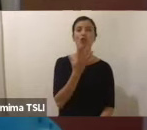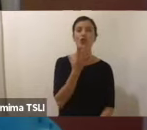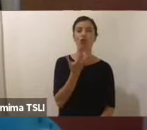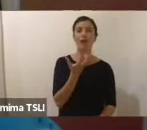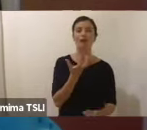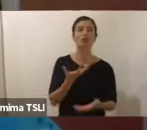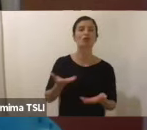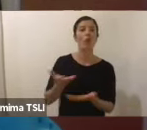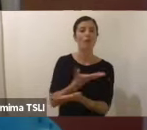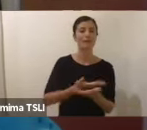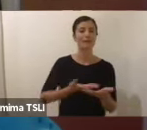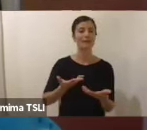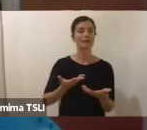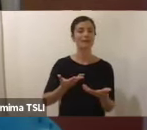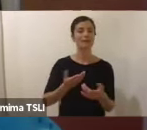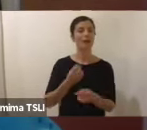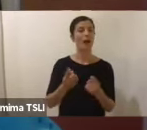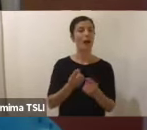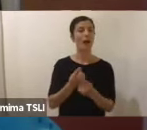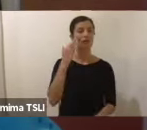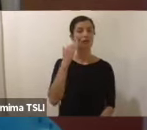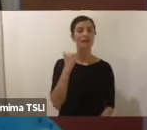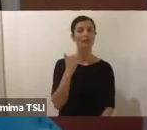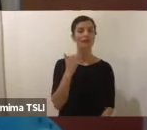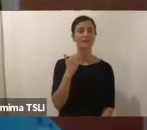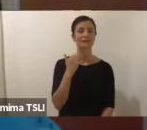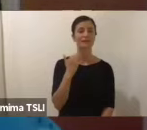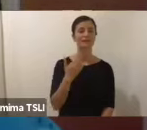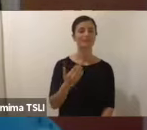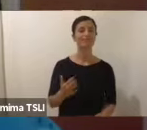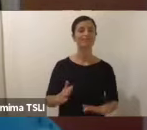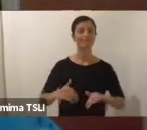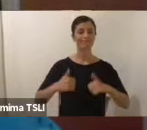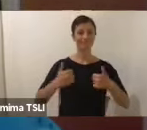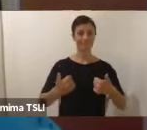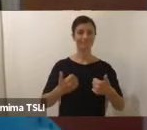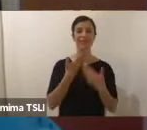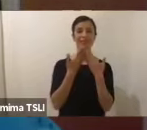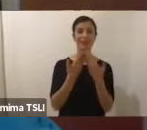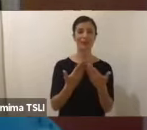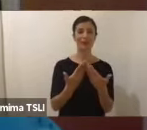is you all go well thank you thank